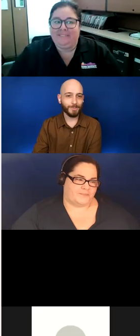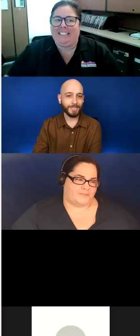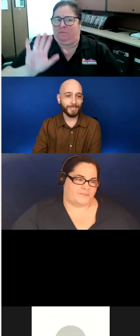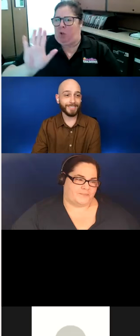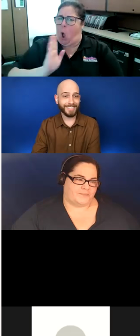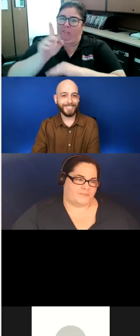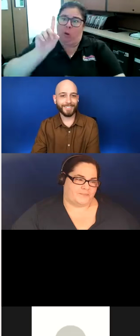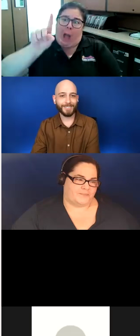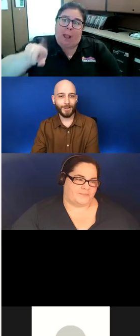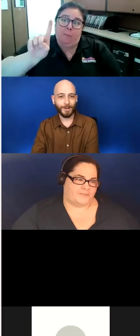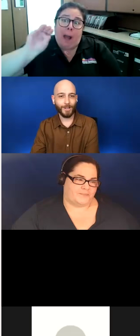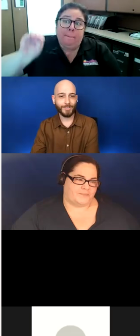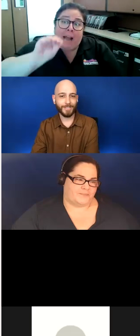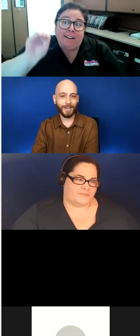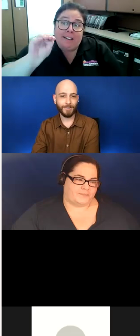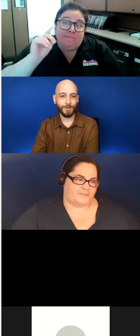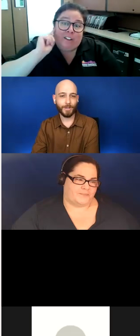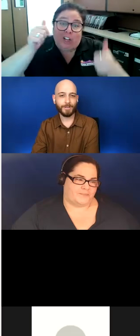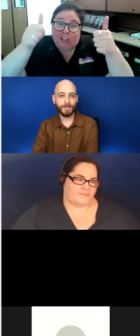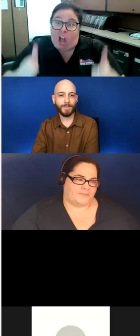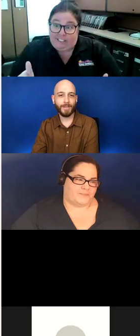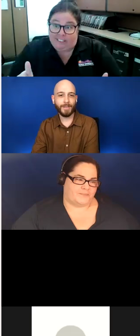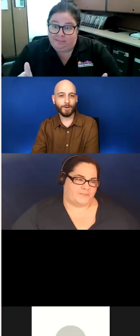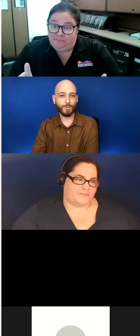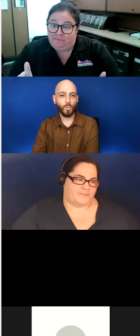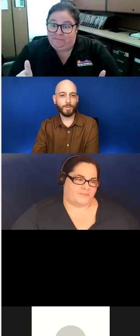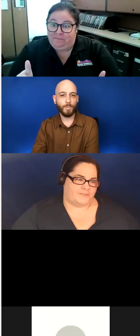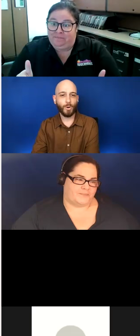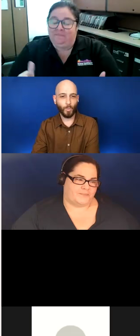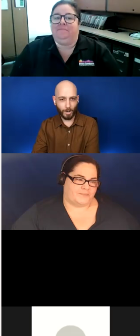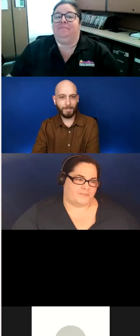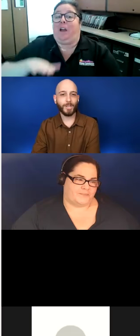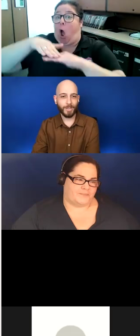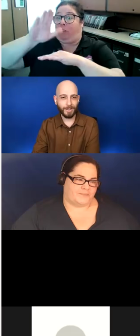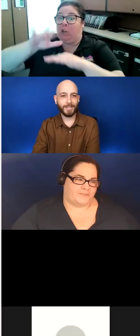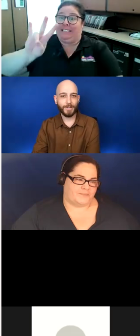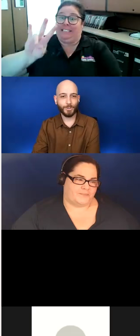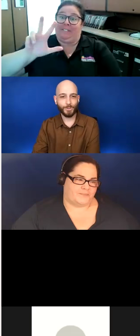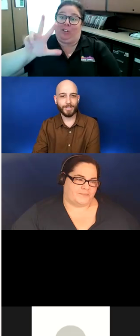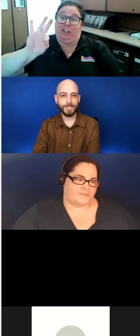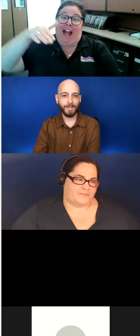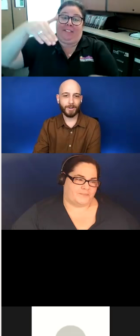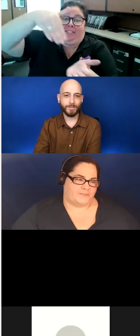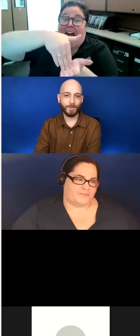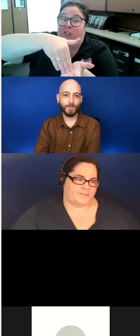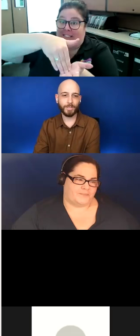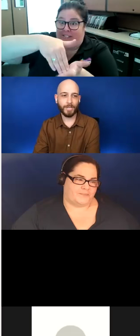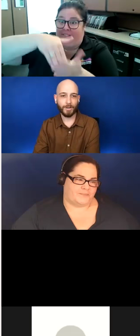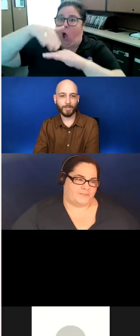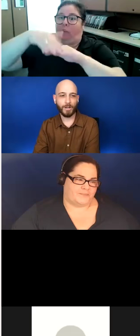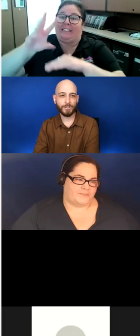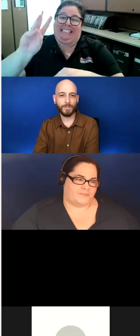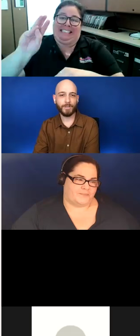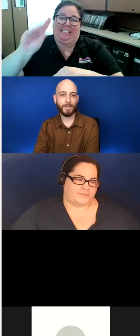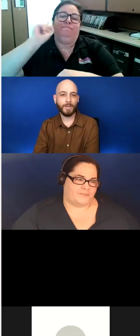Now, going over some statistics of hearing loss in Arizona, there are over 1.1 million individuals in the state of Arizona